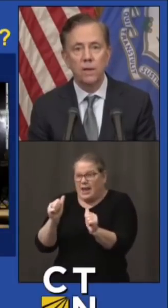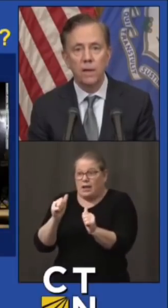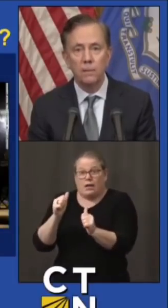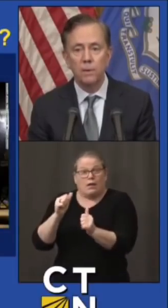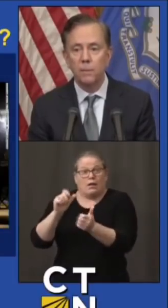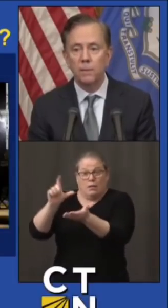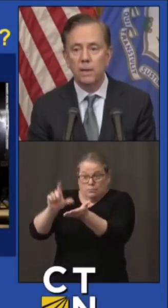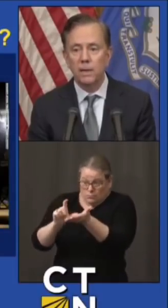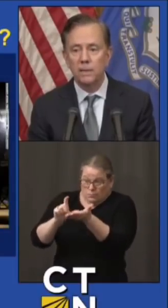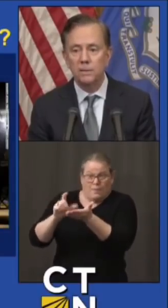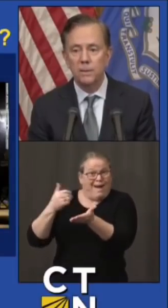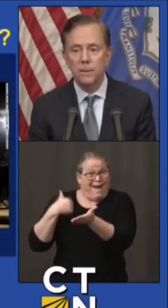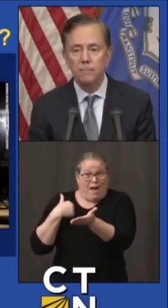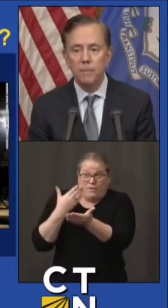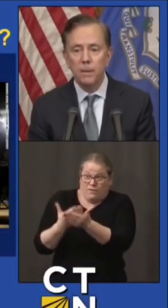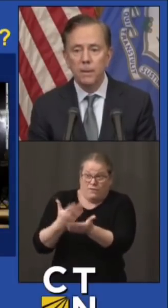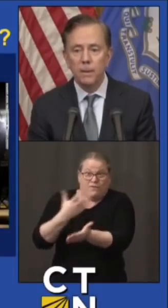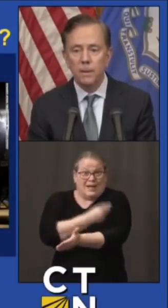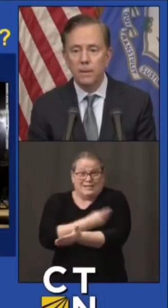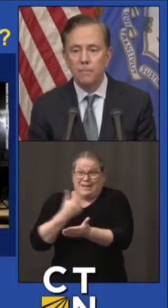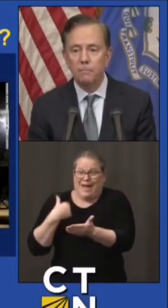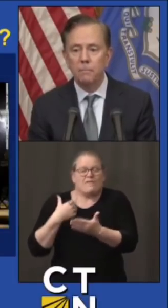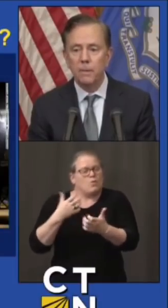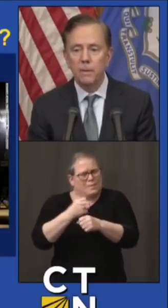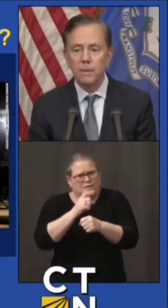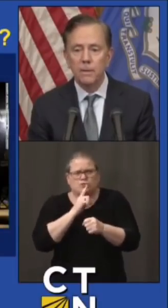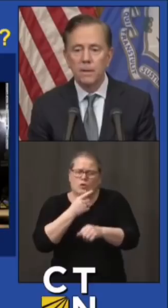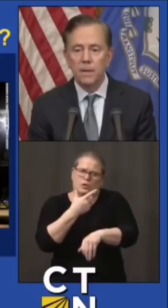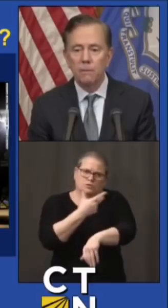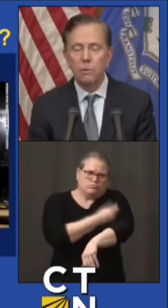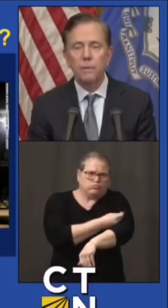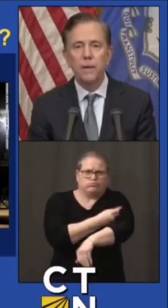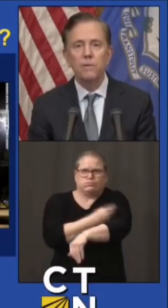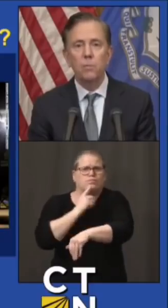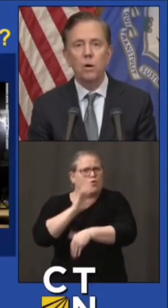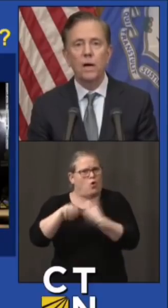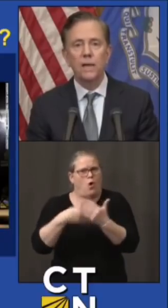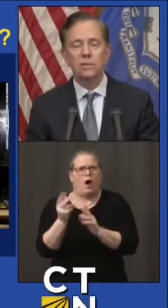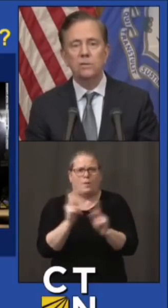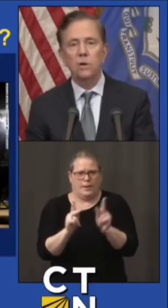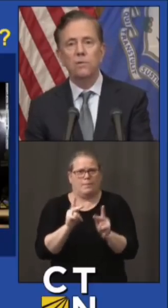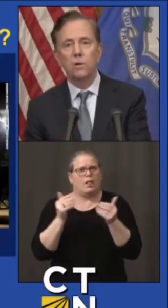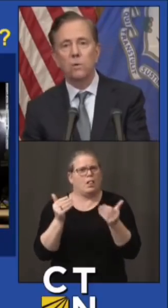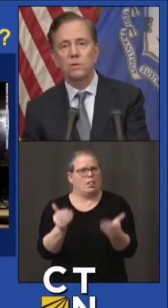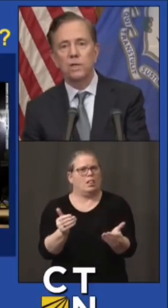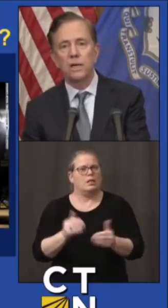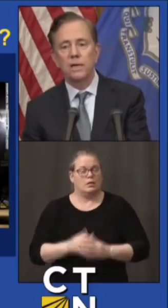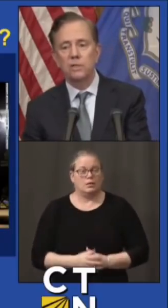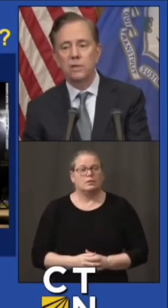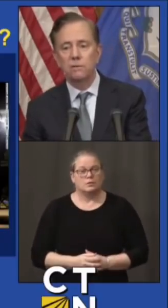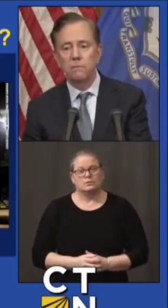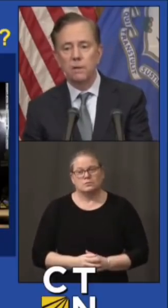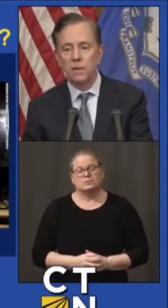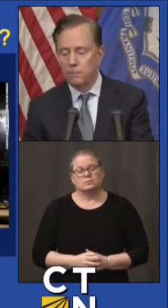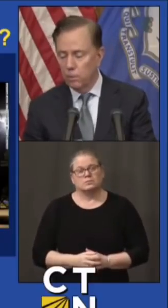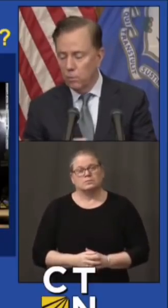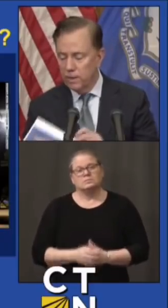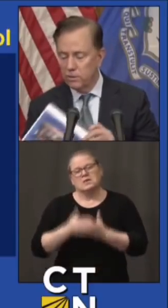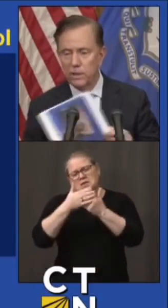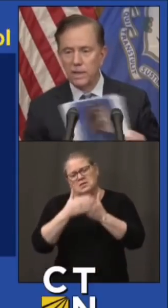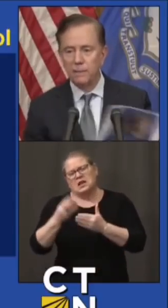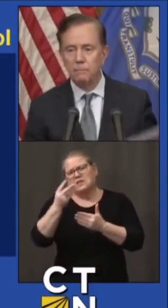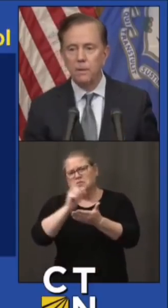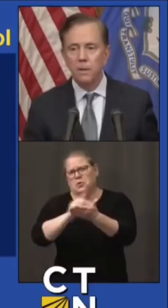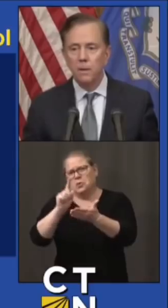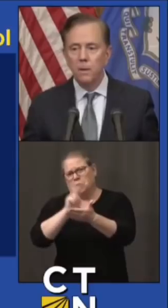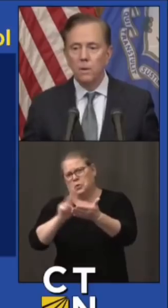leave anybody behind. And we'll give you more guidance over the course of the next couple of weeks